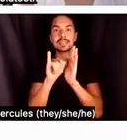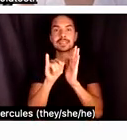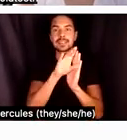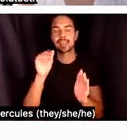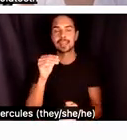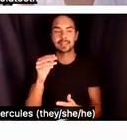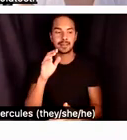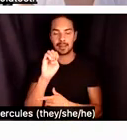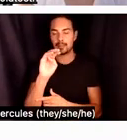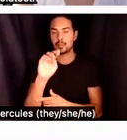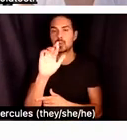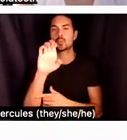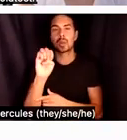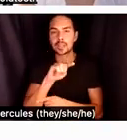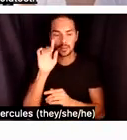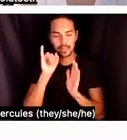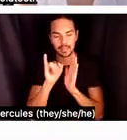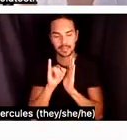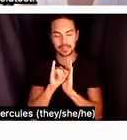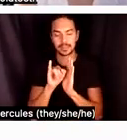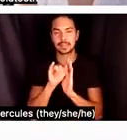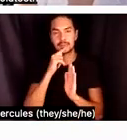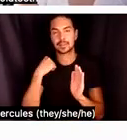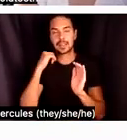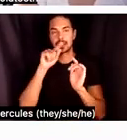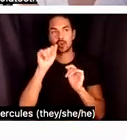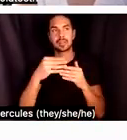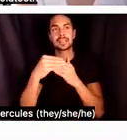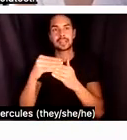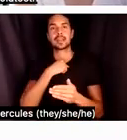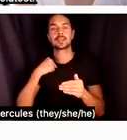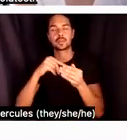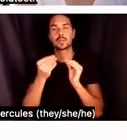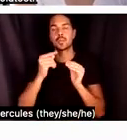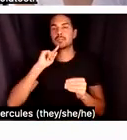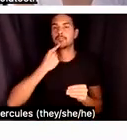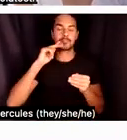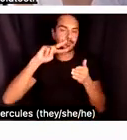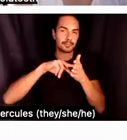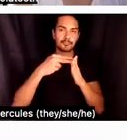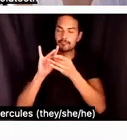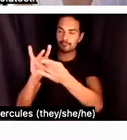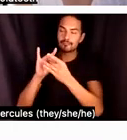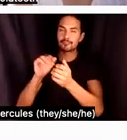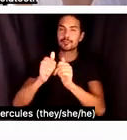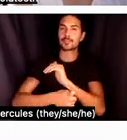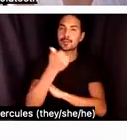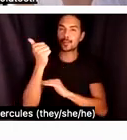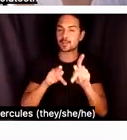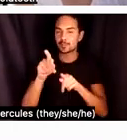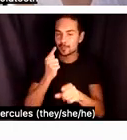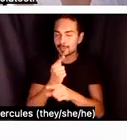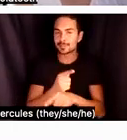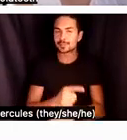those identities, because that could lead us to like meaningful connections with other people,